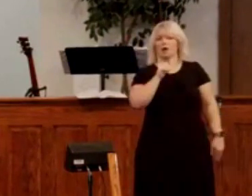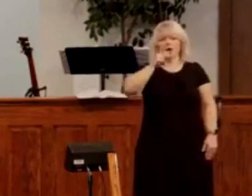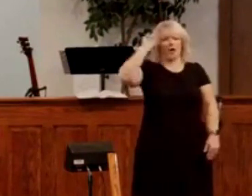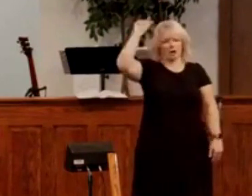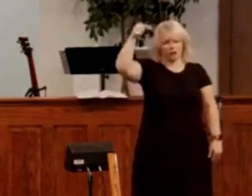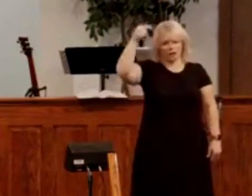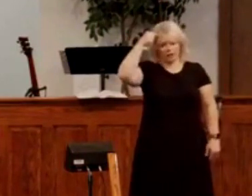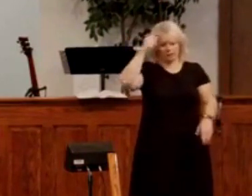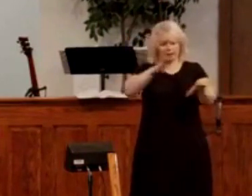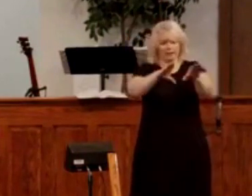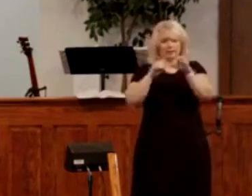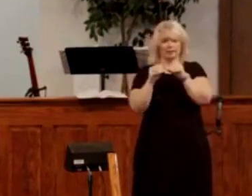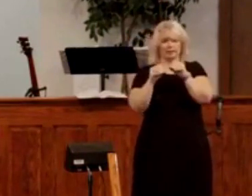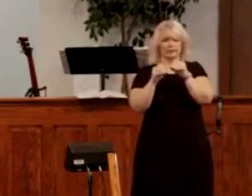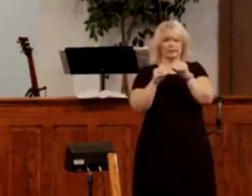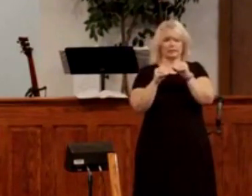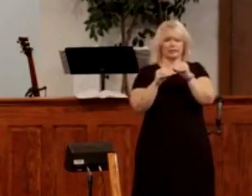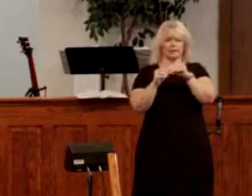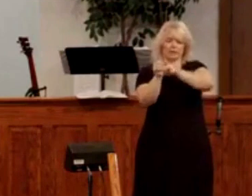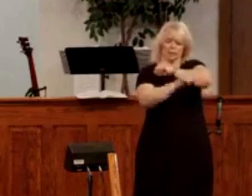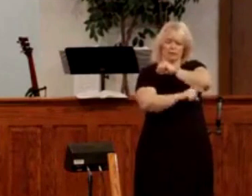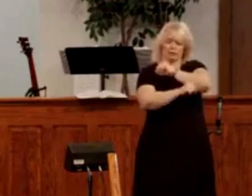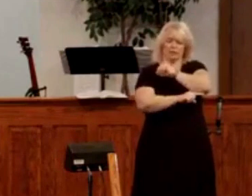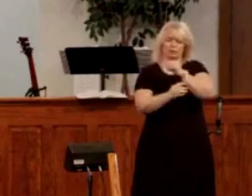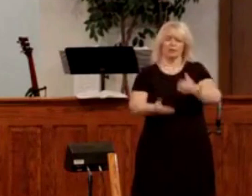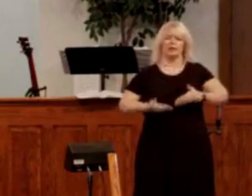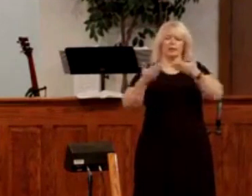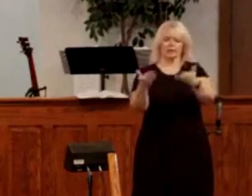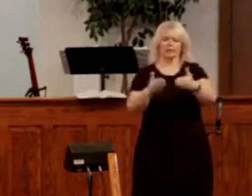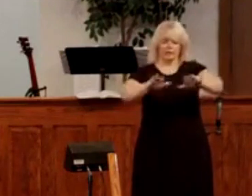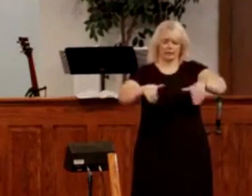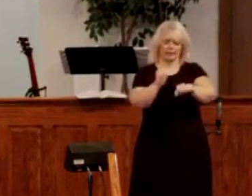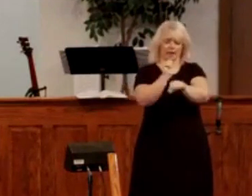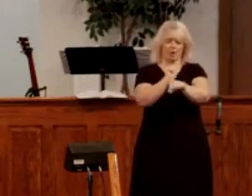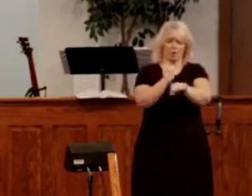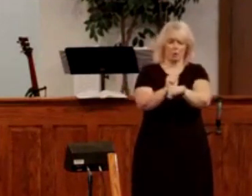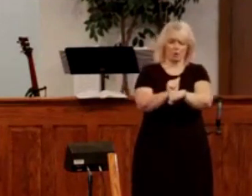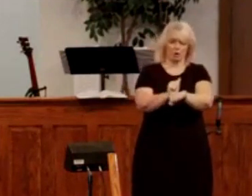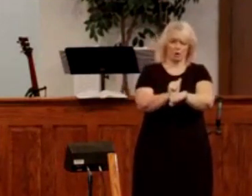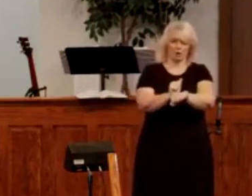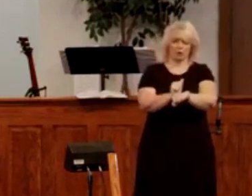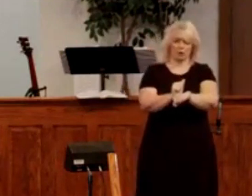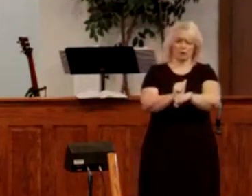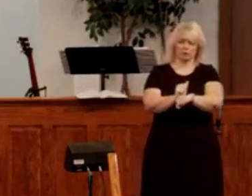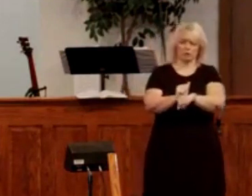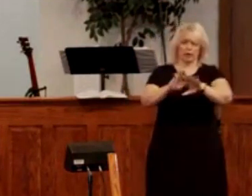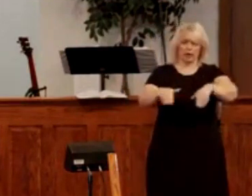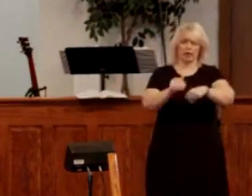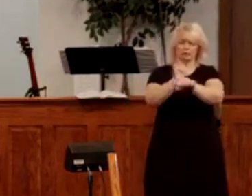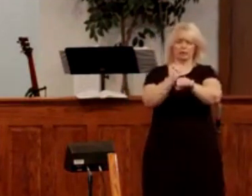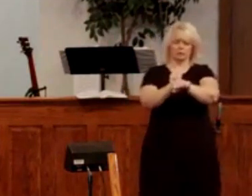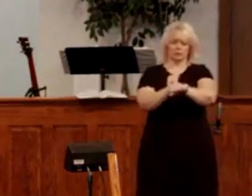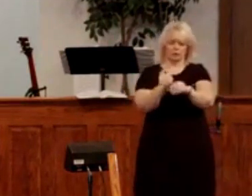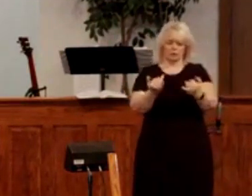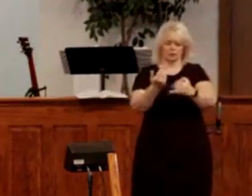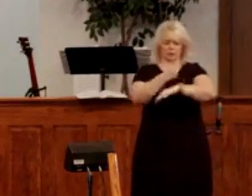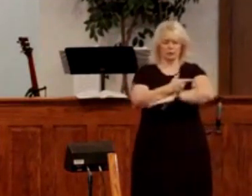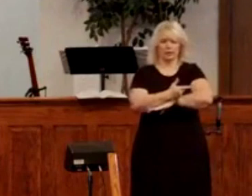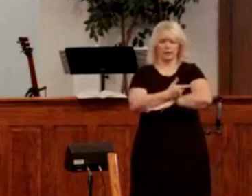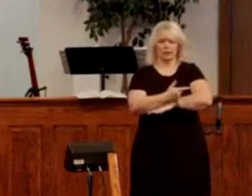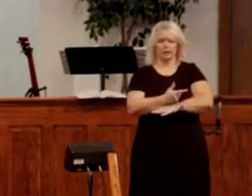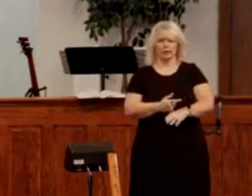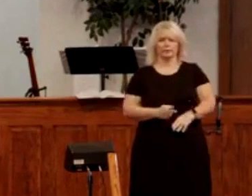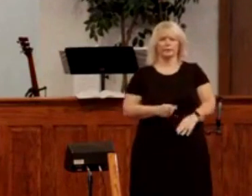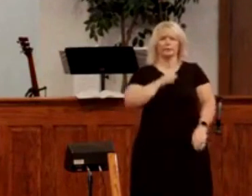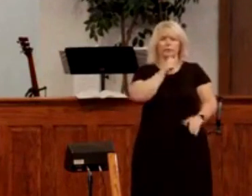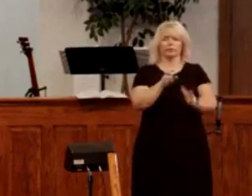the judgment that you give. All right, that's how it works. That's the caveat. How does that work today in 2021? Let me give you a real